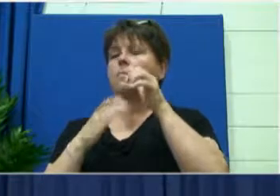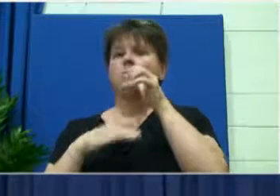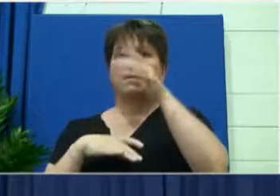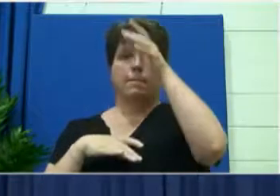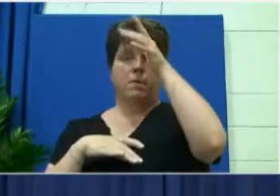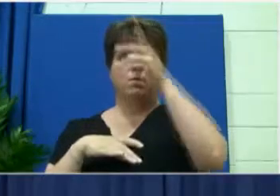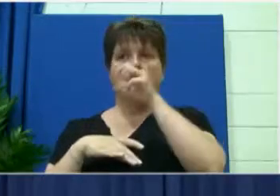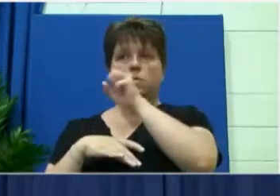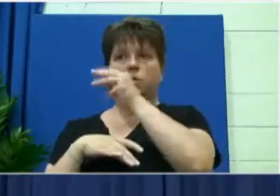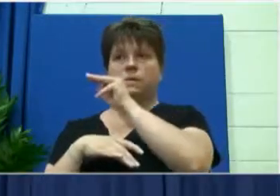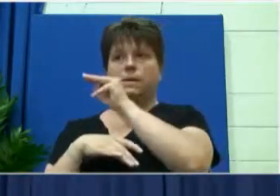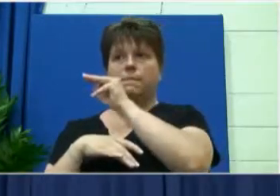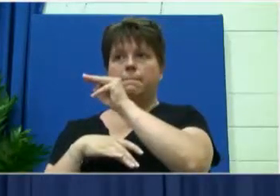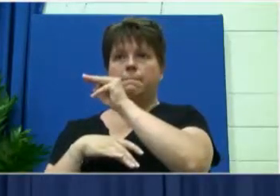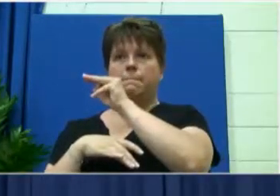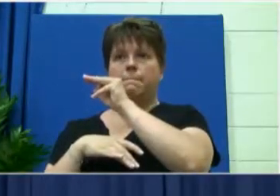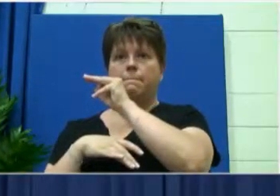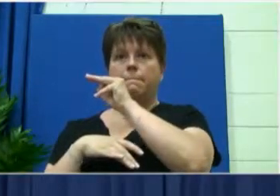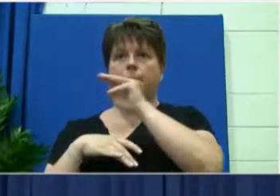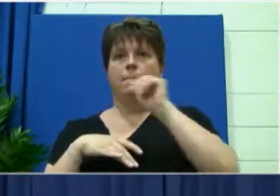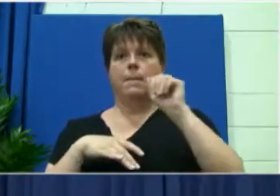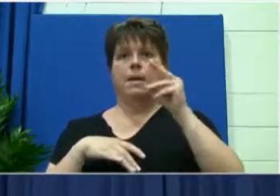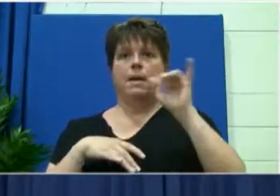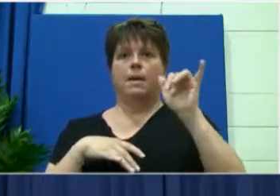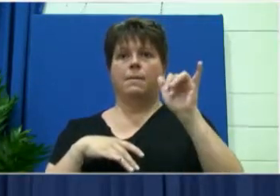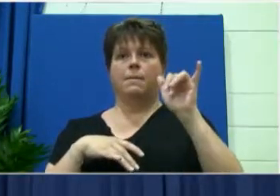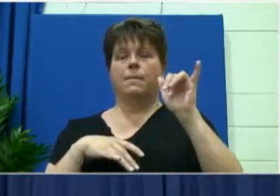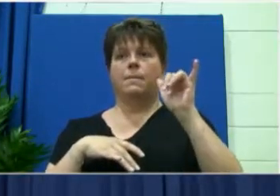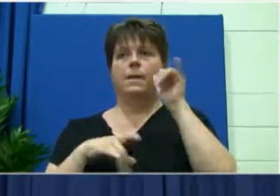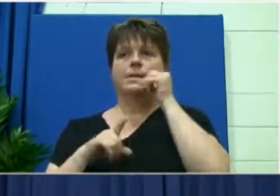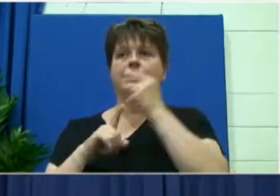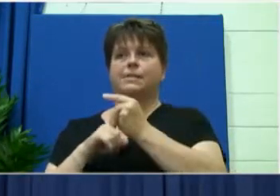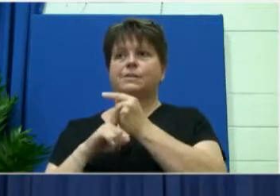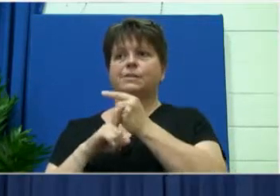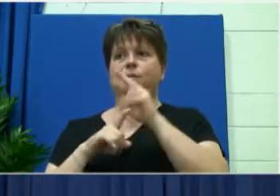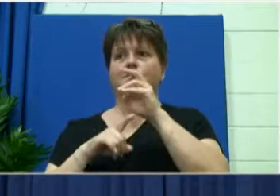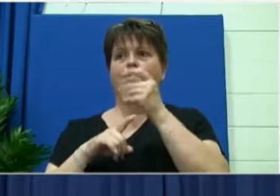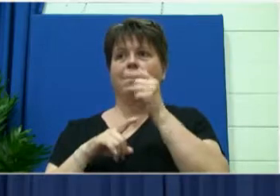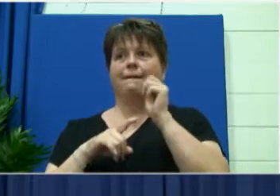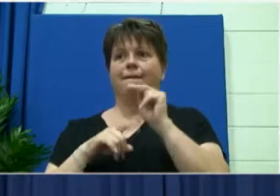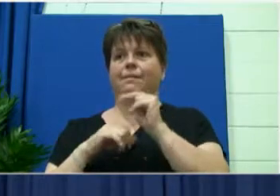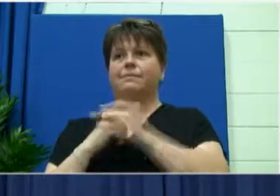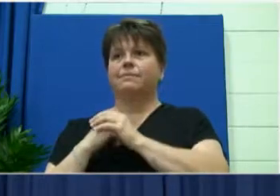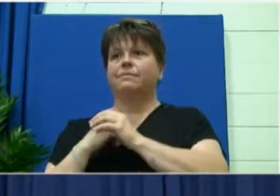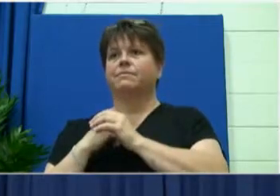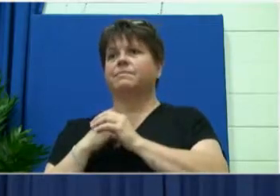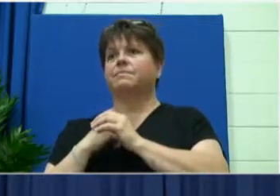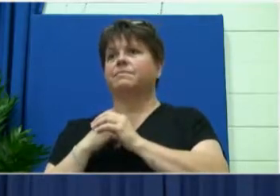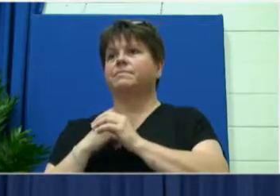daughter of Sam Raycow, Amy Raycow, and has a sister, Reagan Raycow.